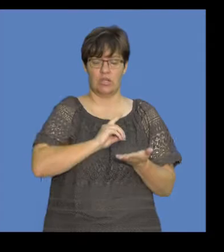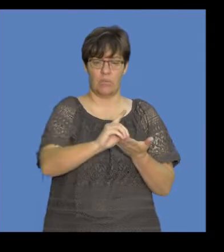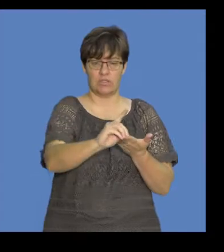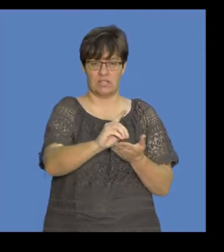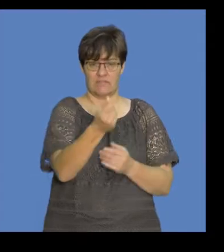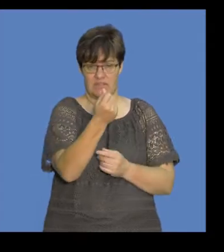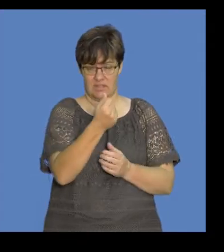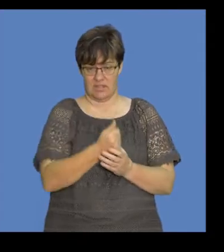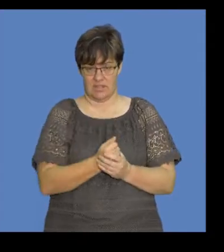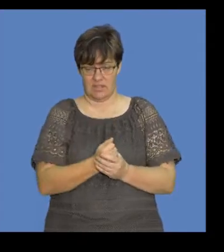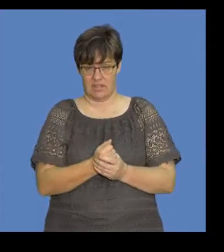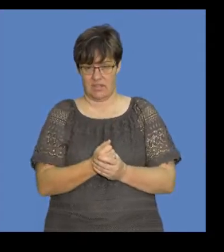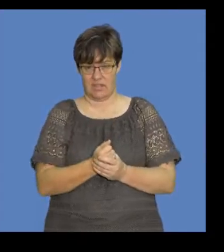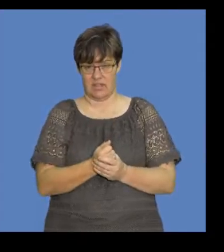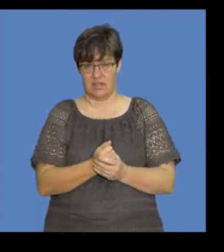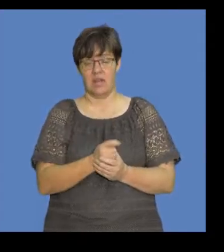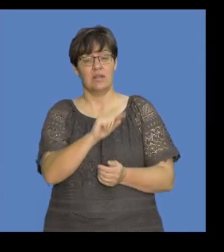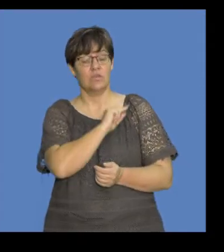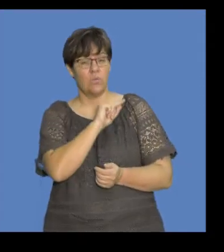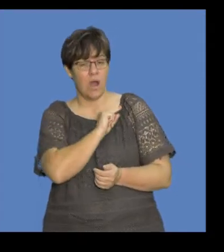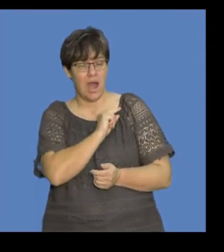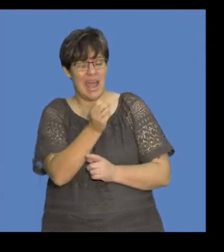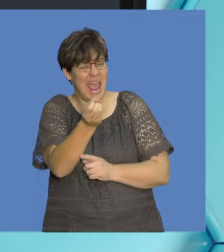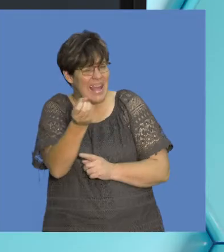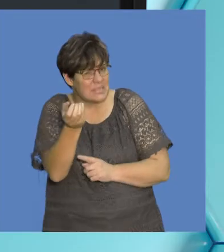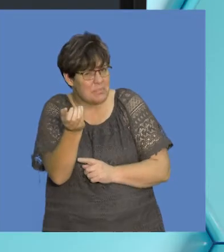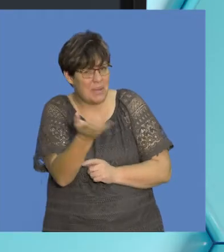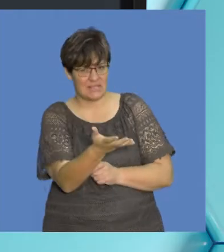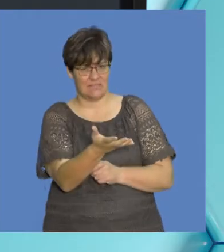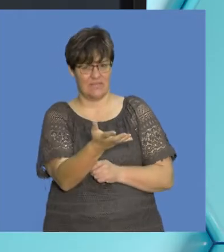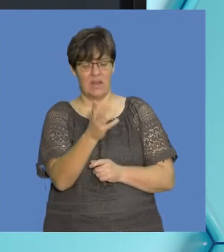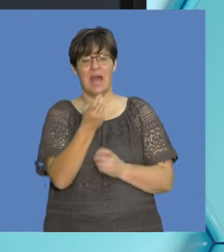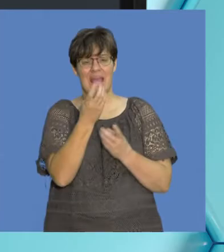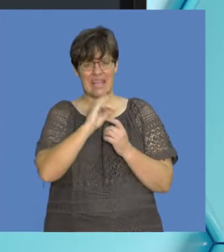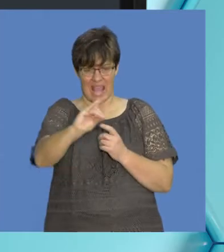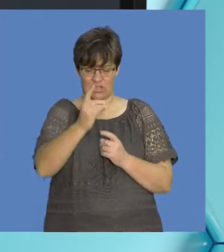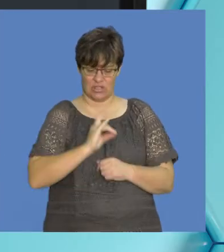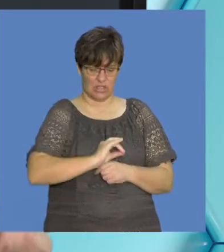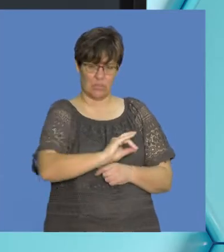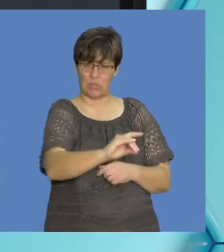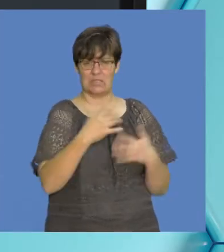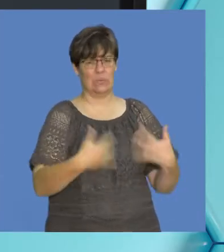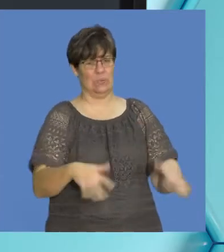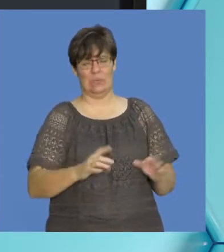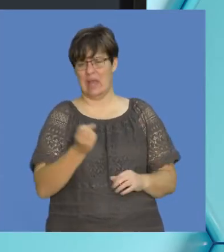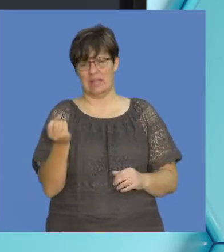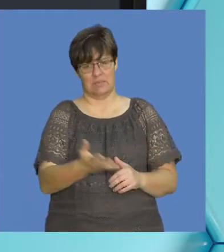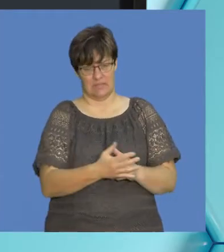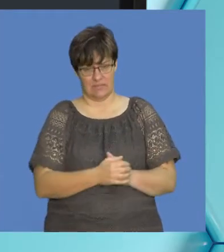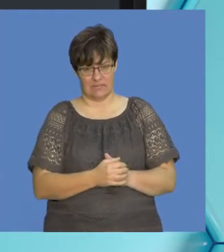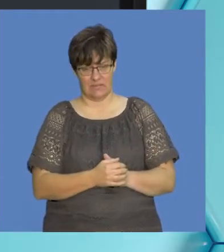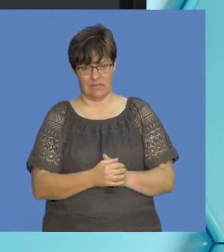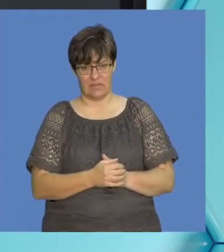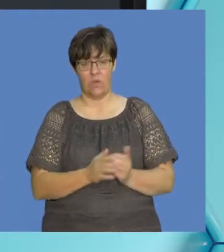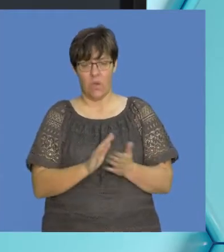right? And that is why it is so expensive to deposit cash into an account. Obviously, it